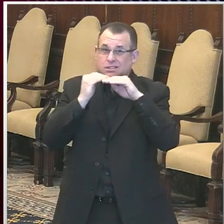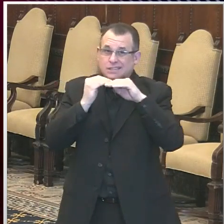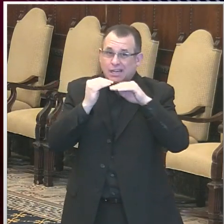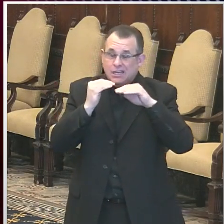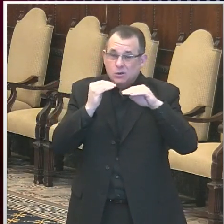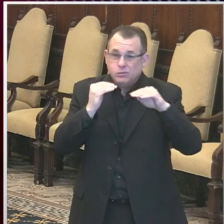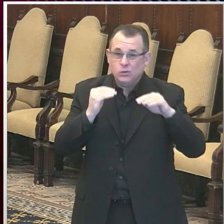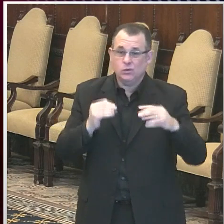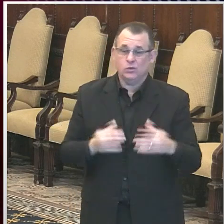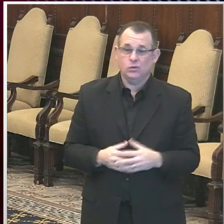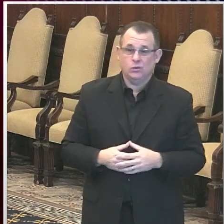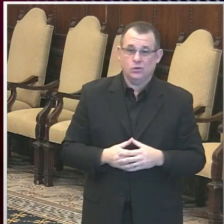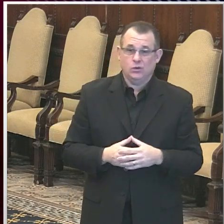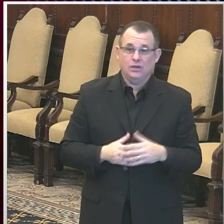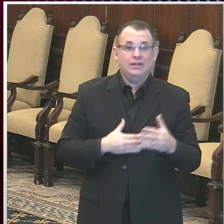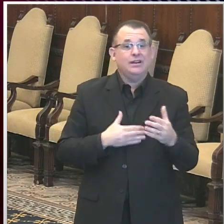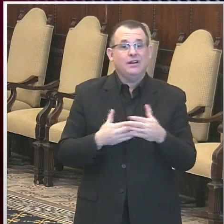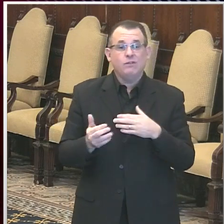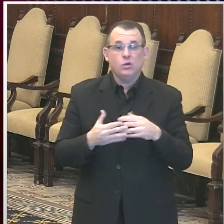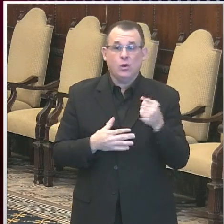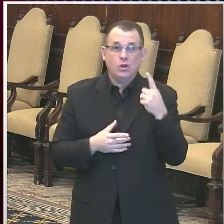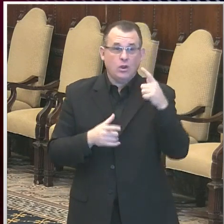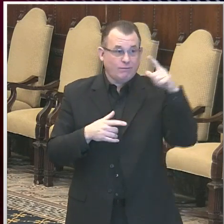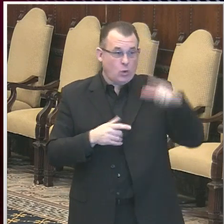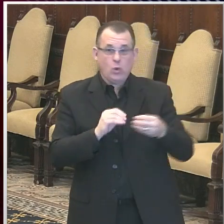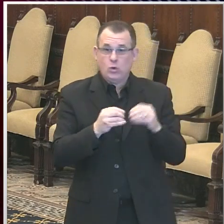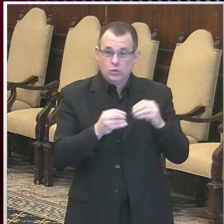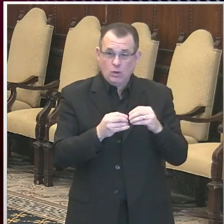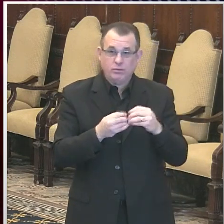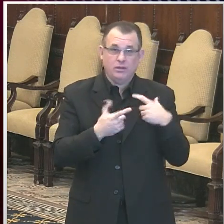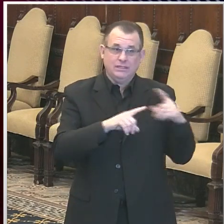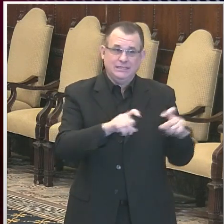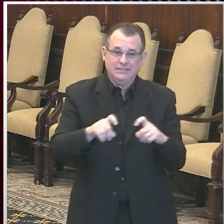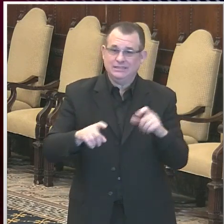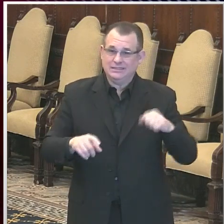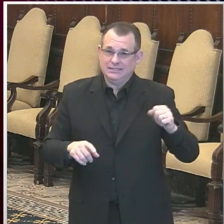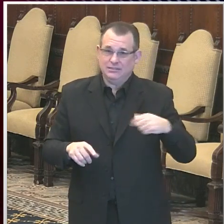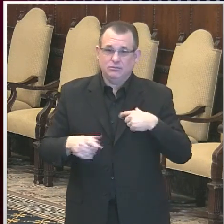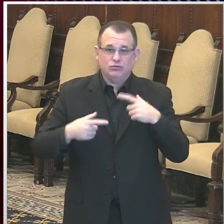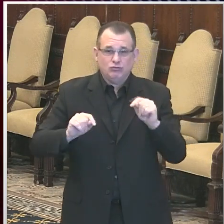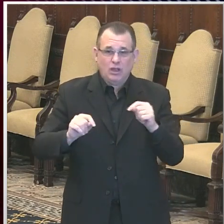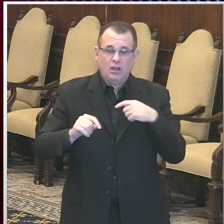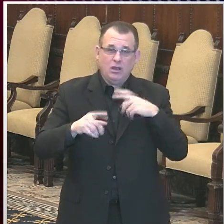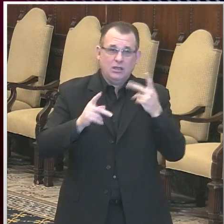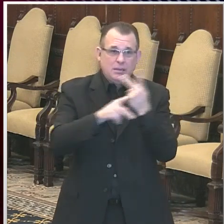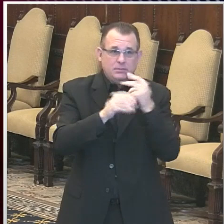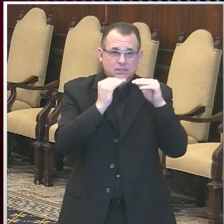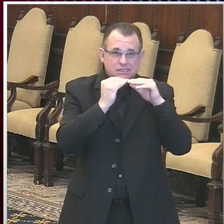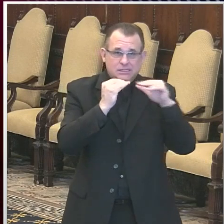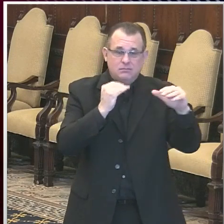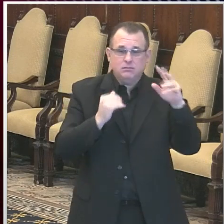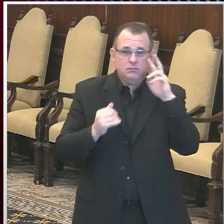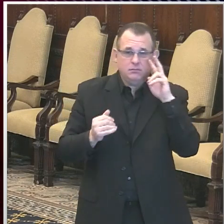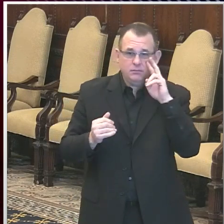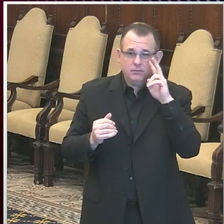getting only a small fraction of the total cases diagnosed. Okay, thank you. And then I'm not sure who this is